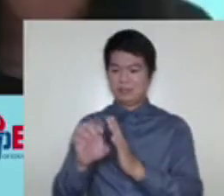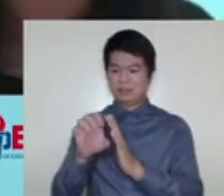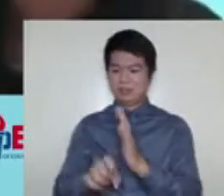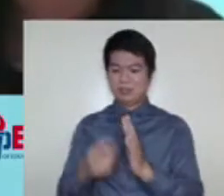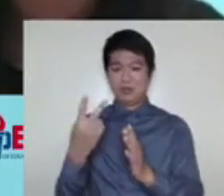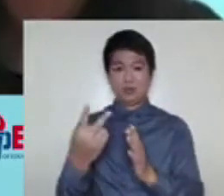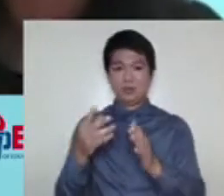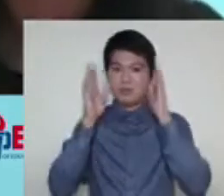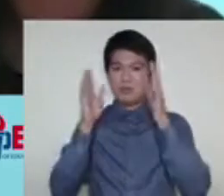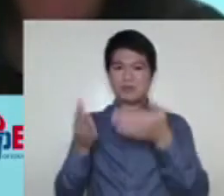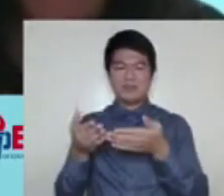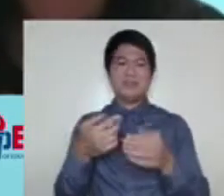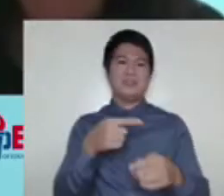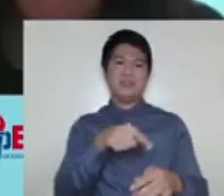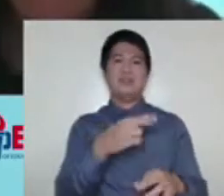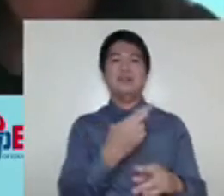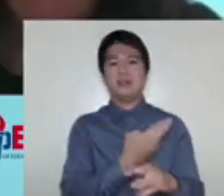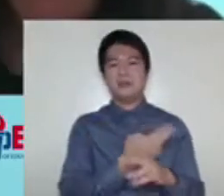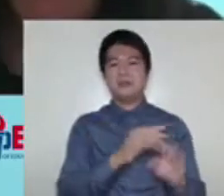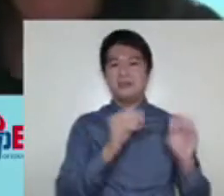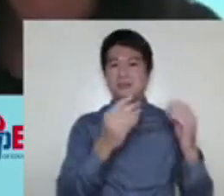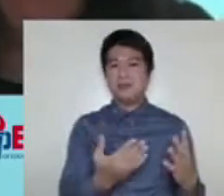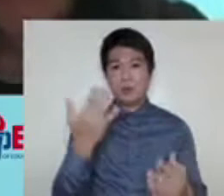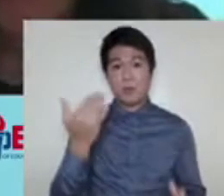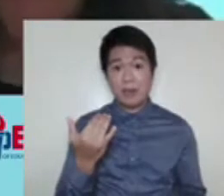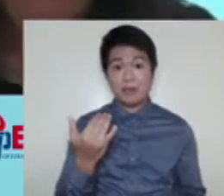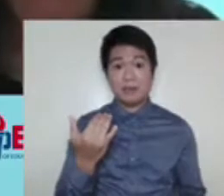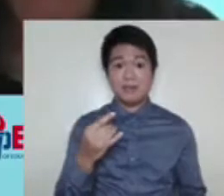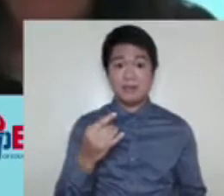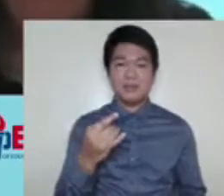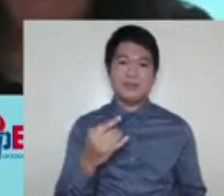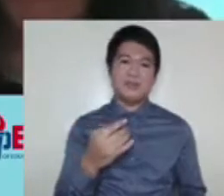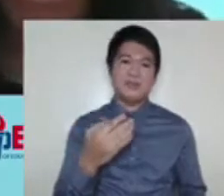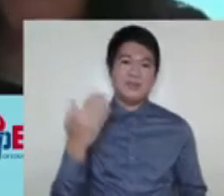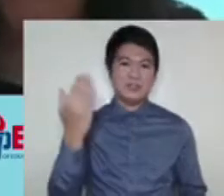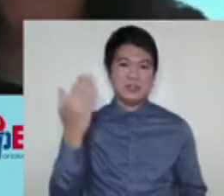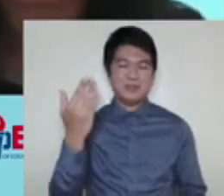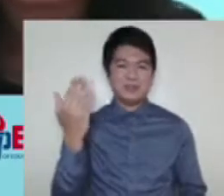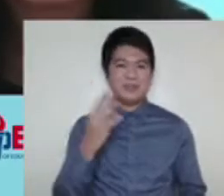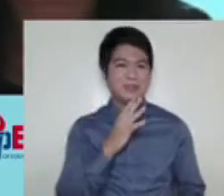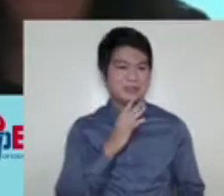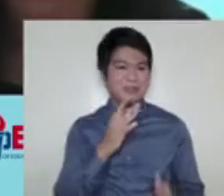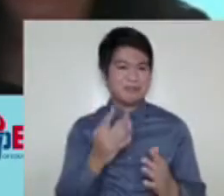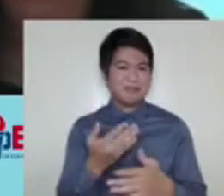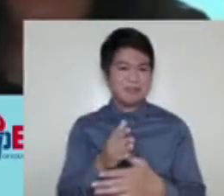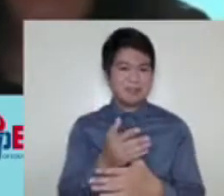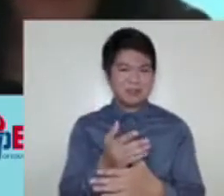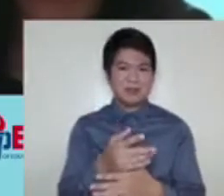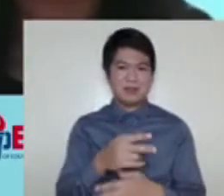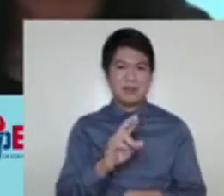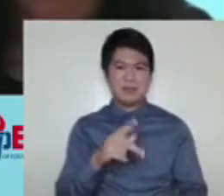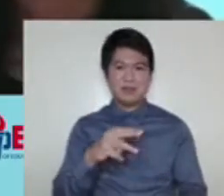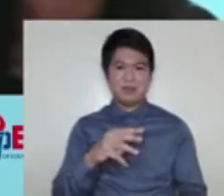because on that episode, our speaker will share with you the RPMS-PPST tool intended for